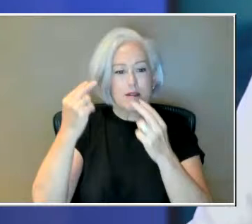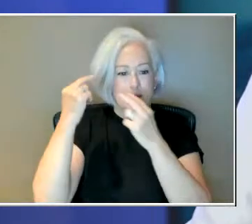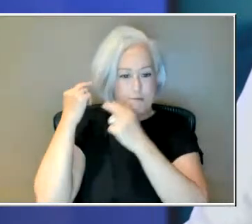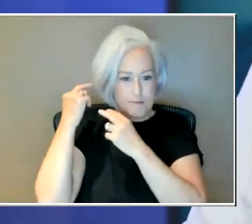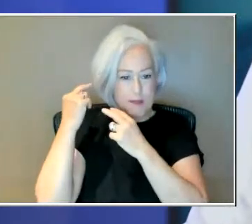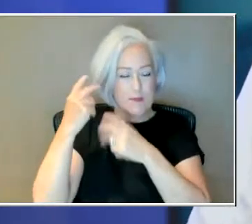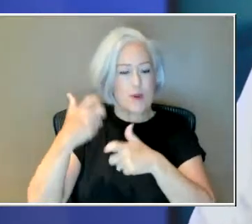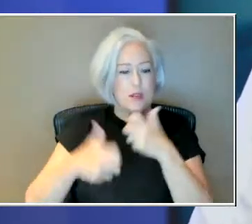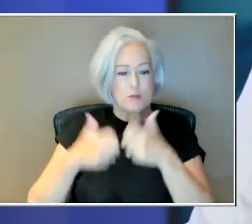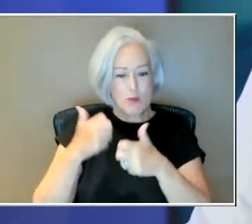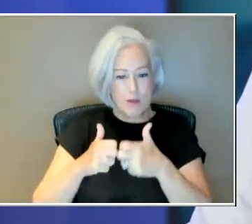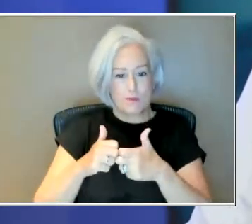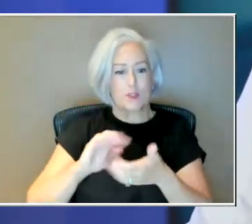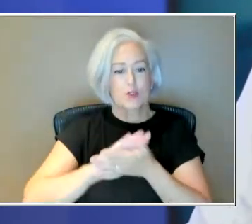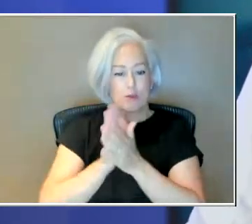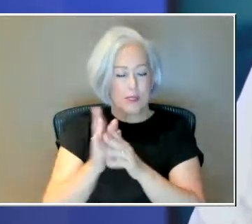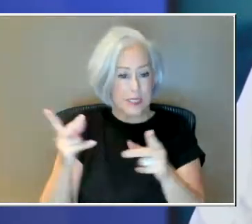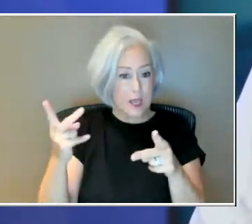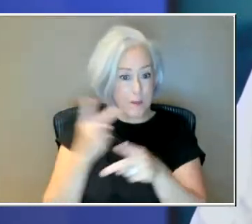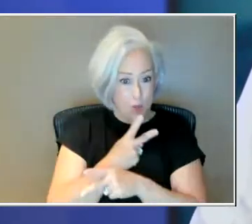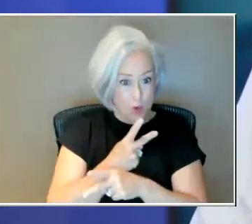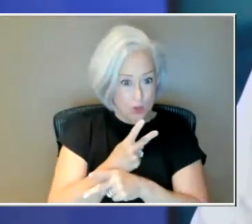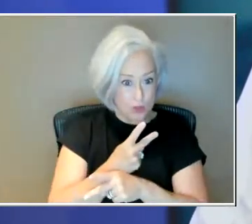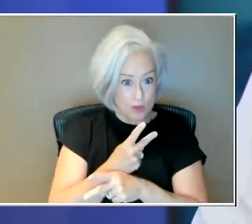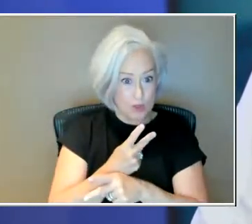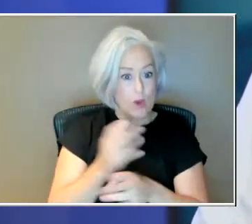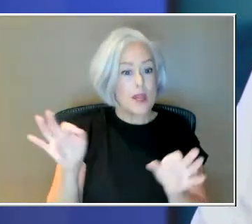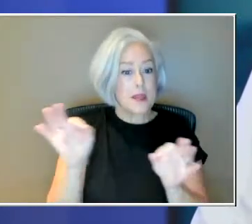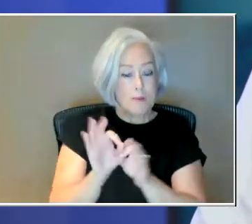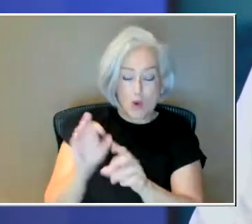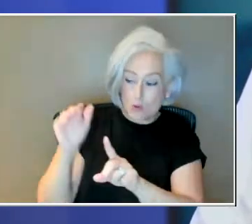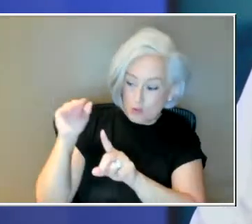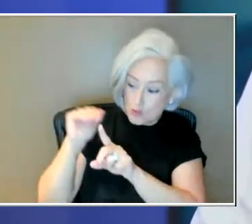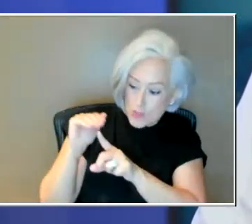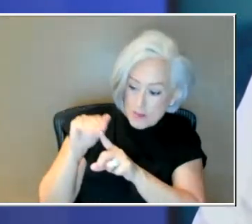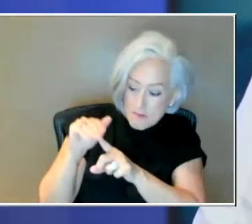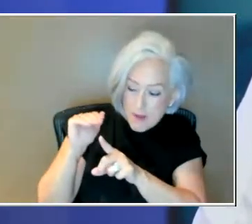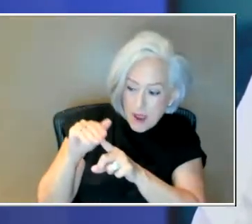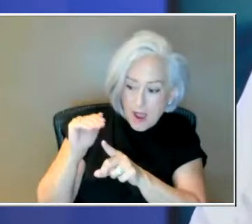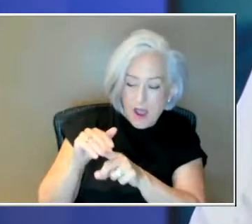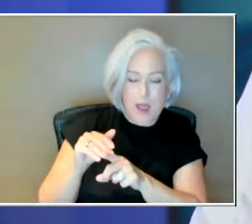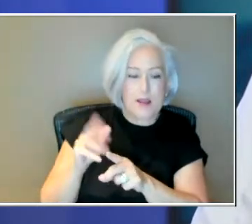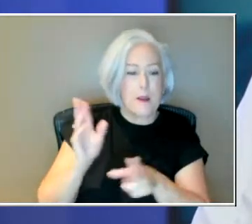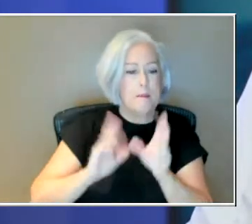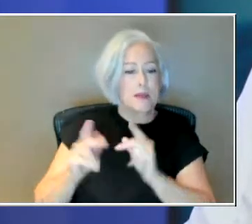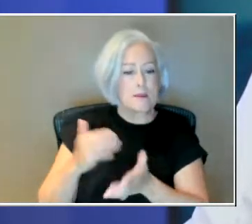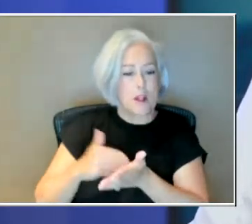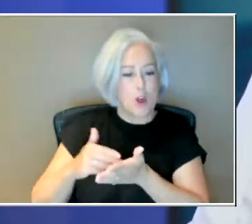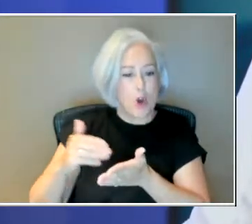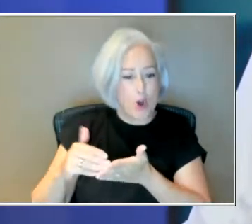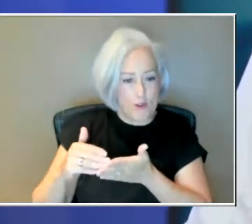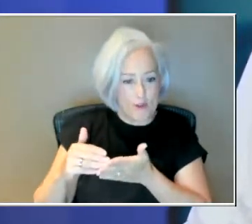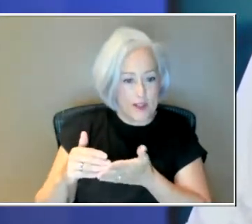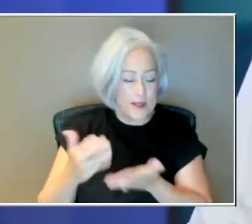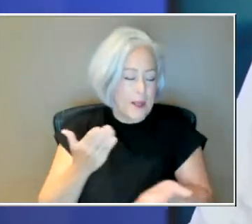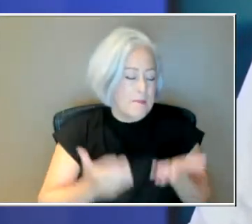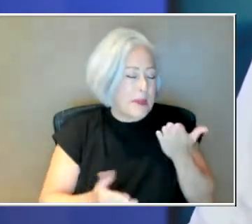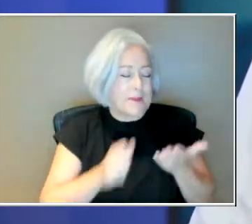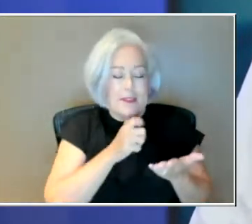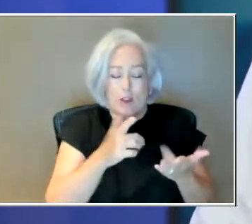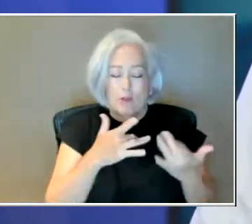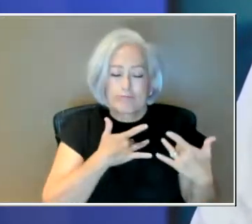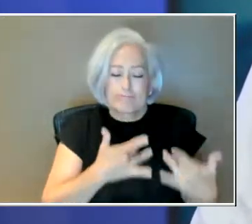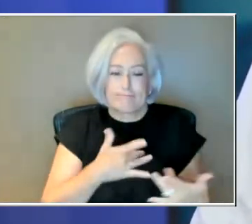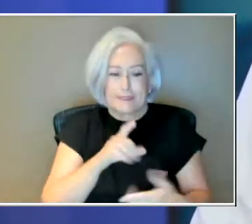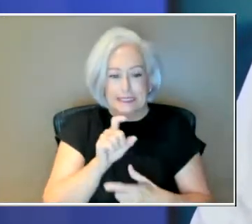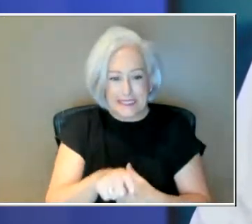so reminding people to do things they may not need reminders for is really important. I'm going to say hydration again, just because